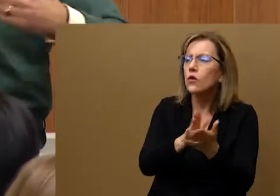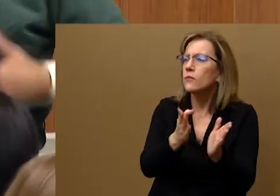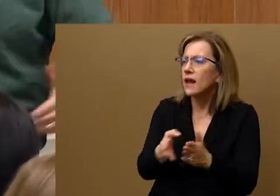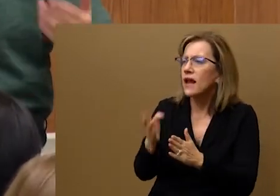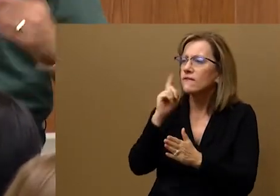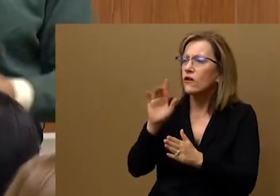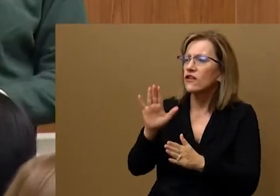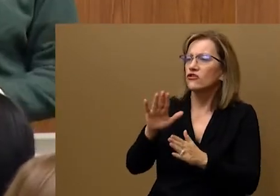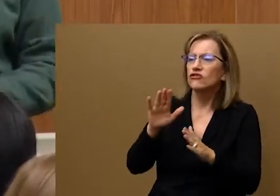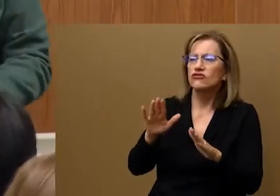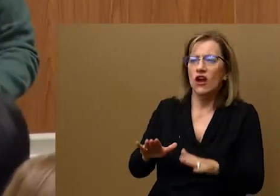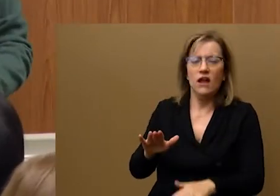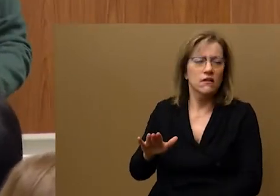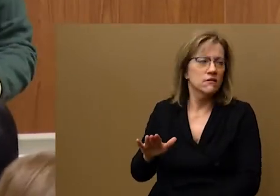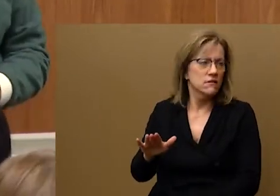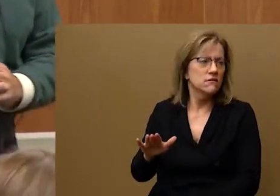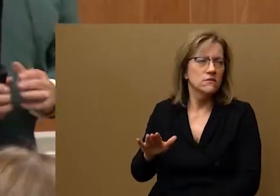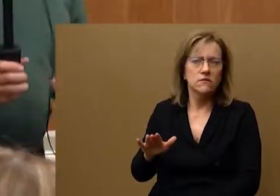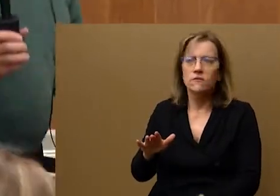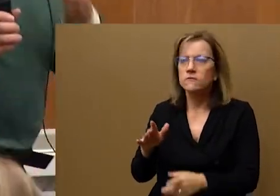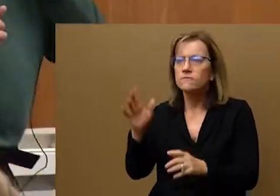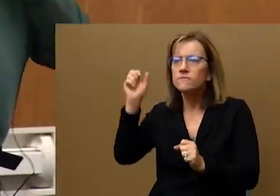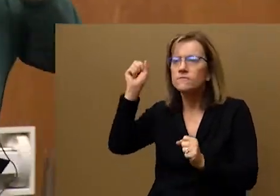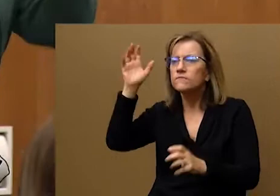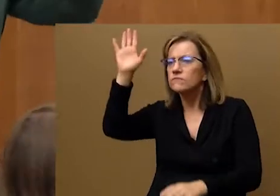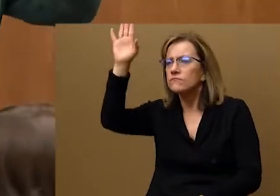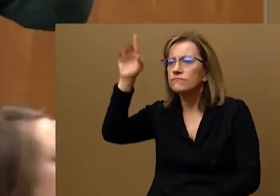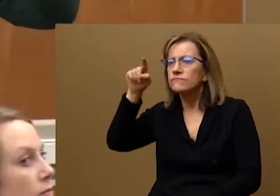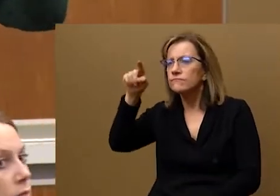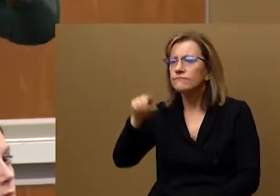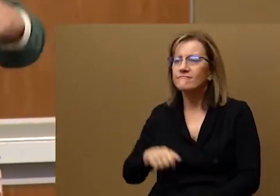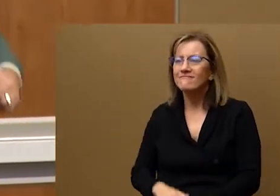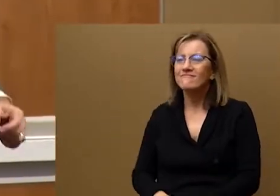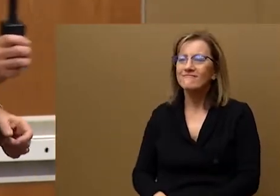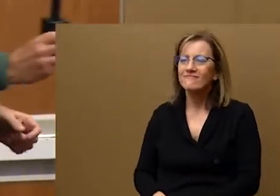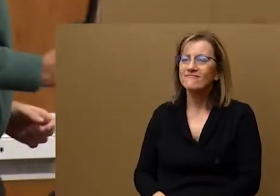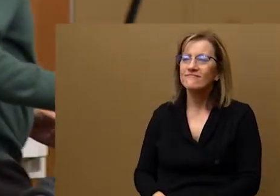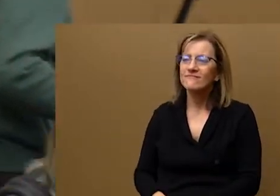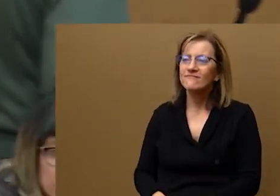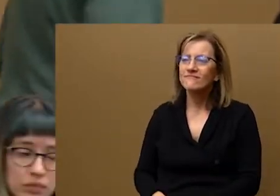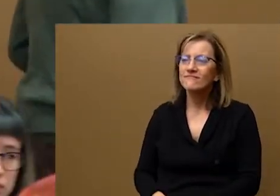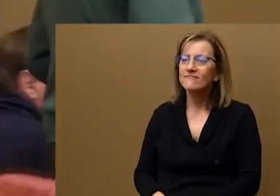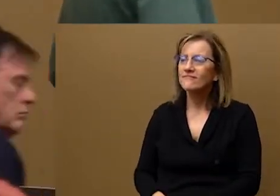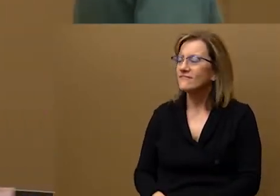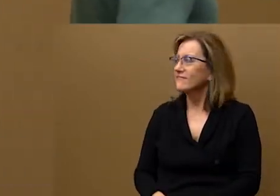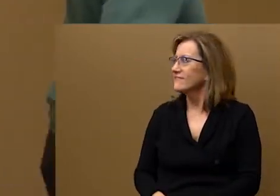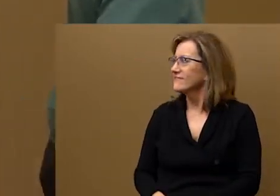the planning for the child. Okay? Are you going to speak or sign?